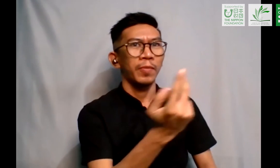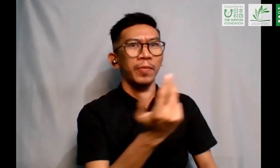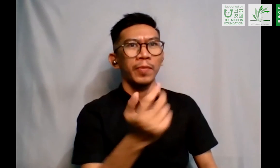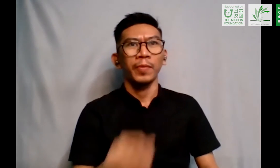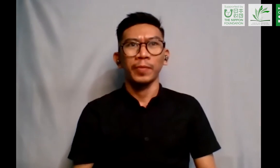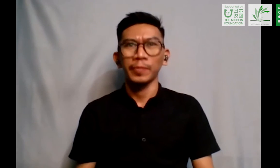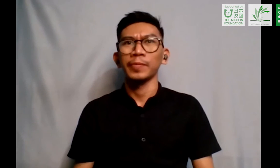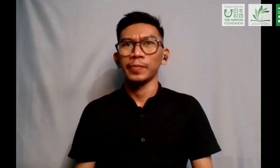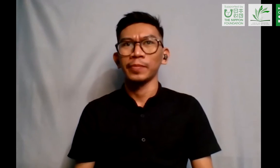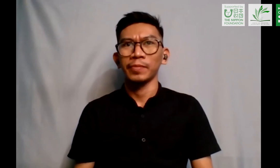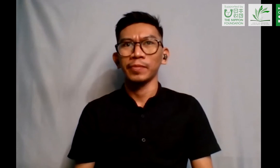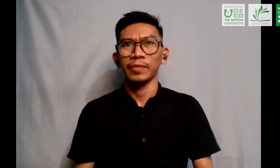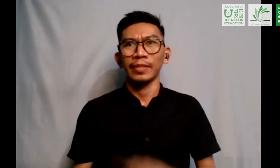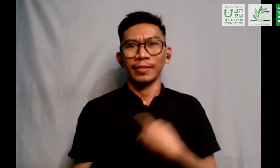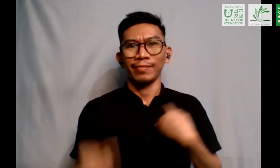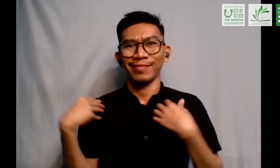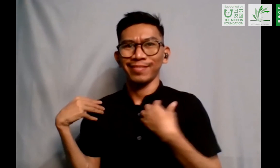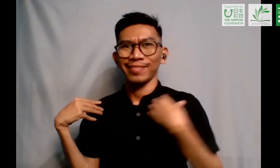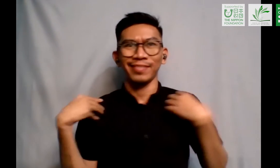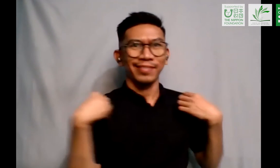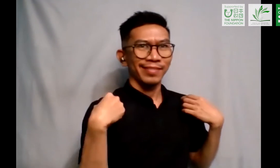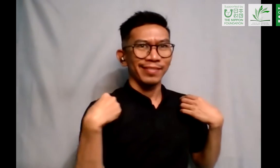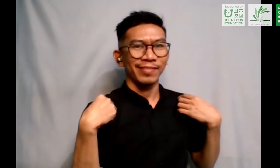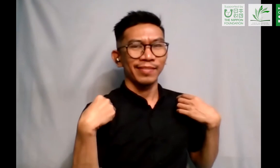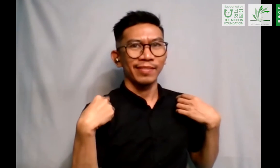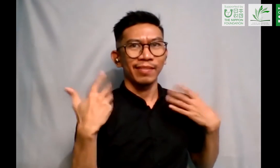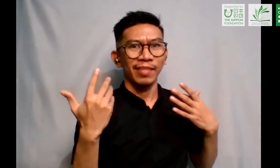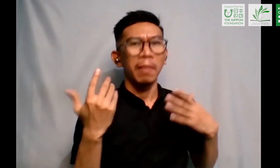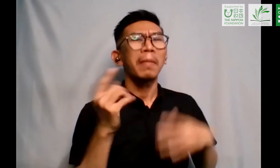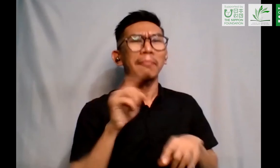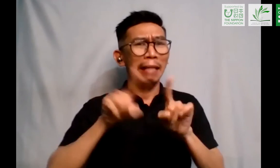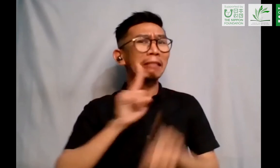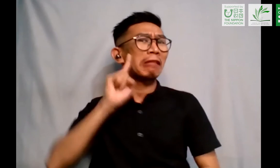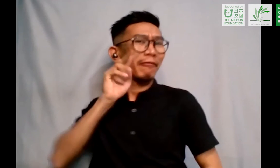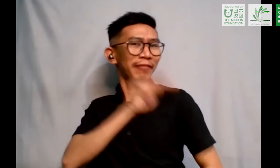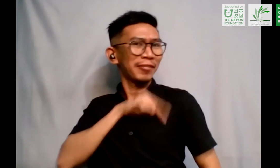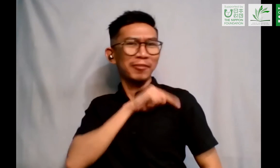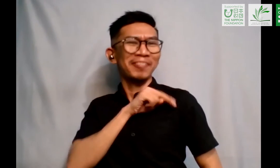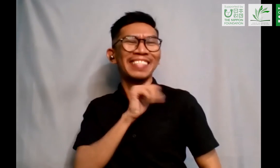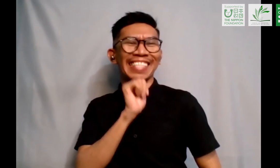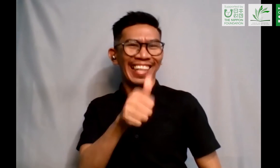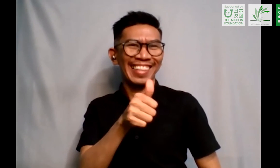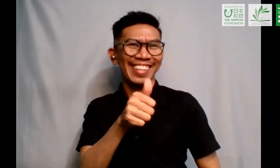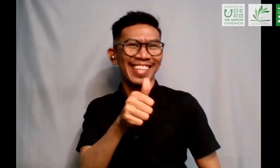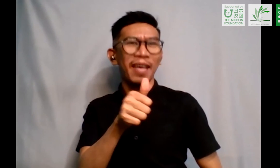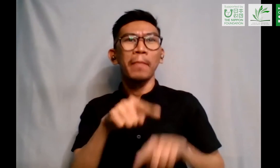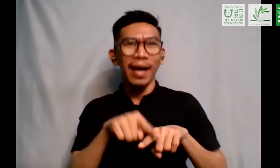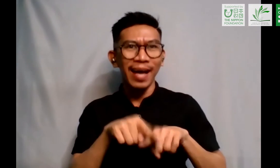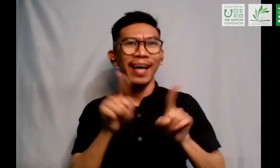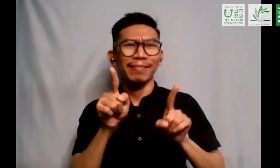Now, that's not really the way deaf people would do it most of the time, but it's kind of